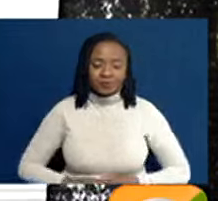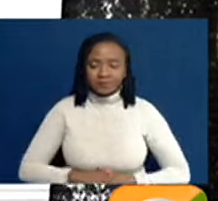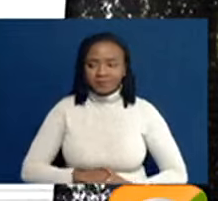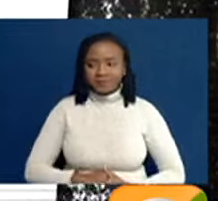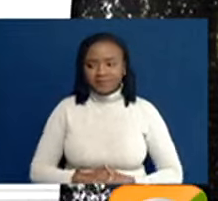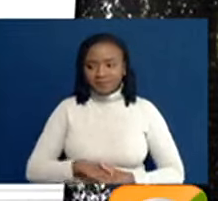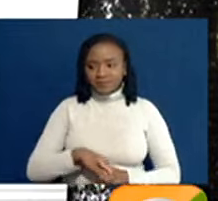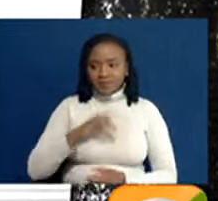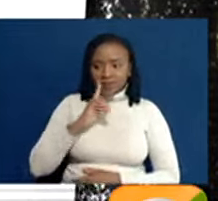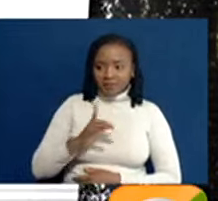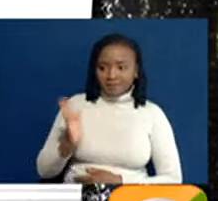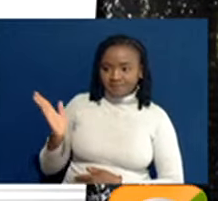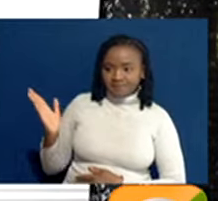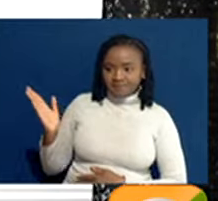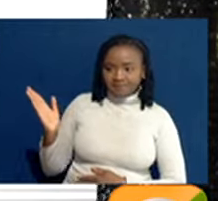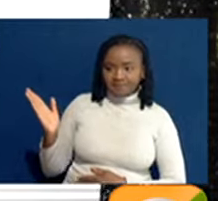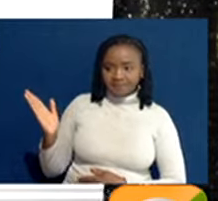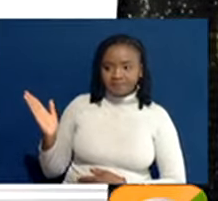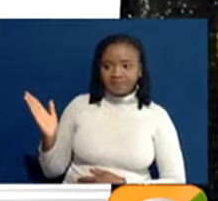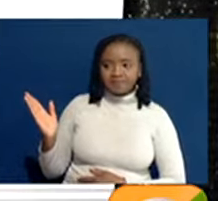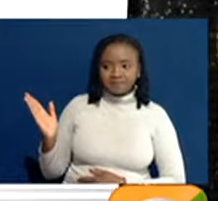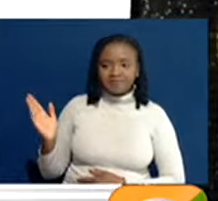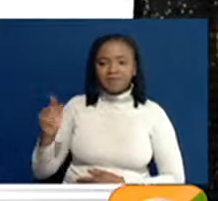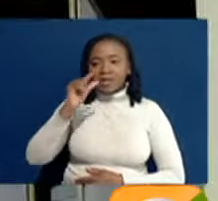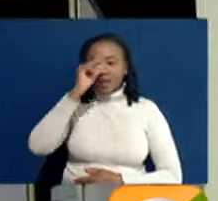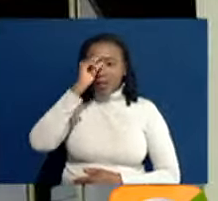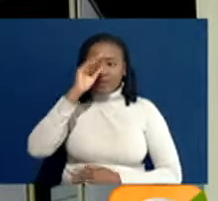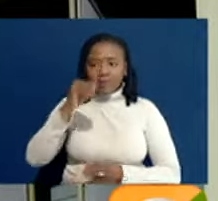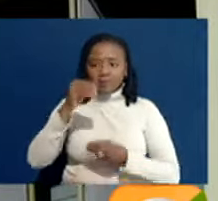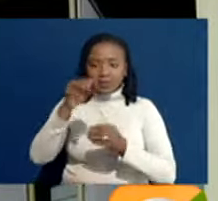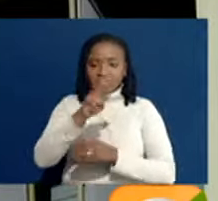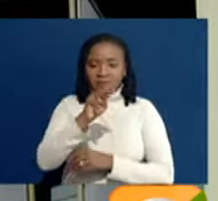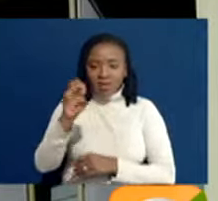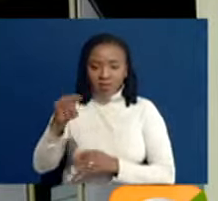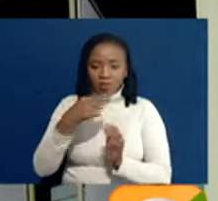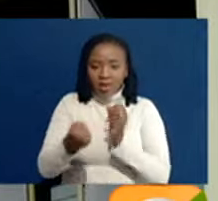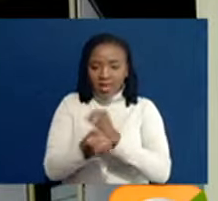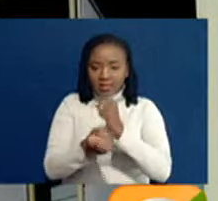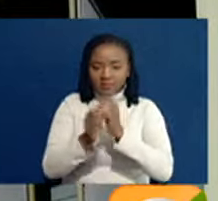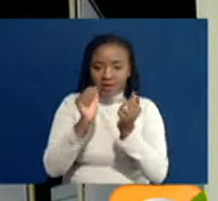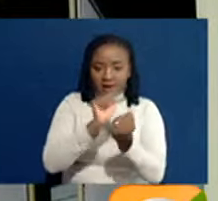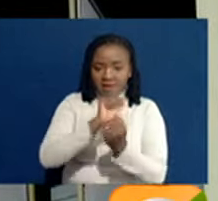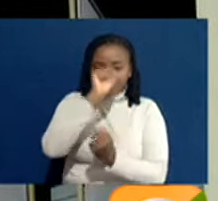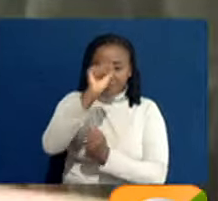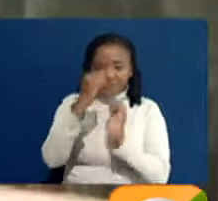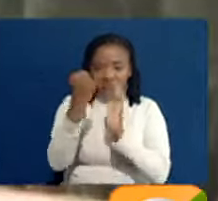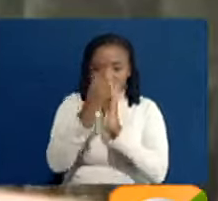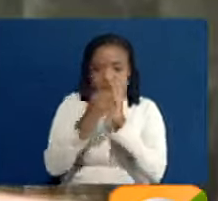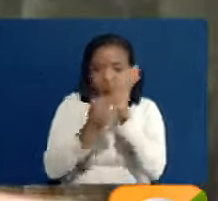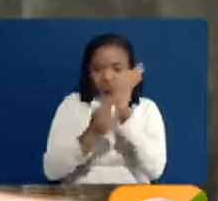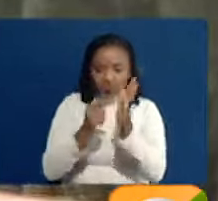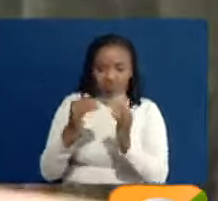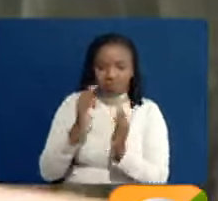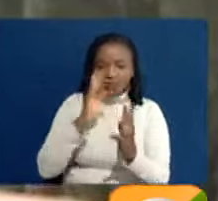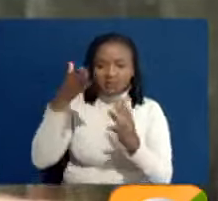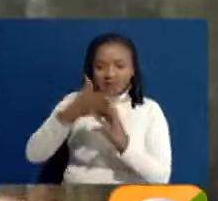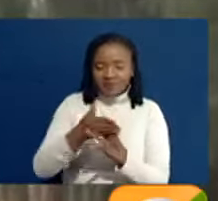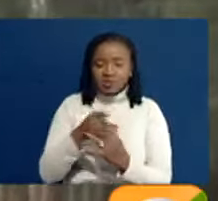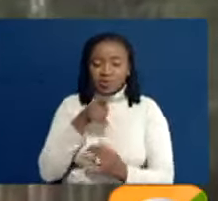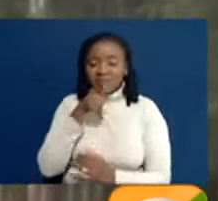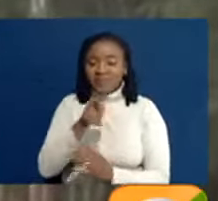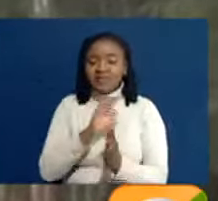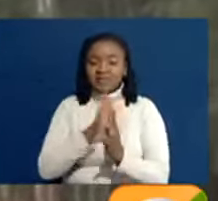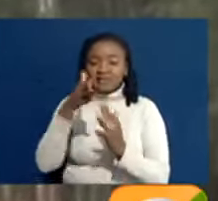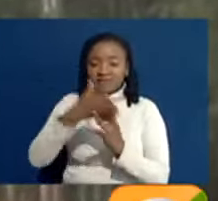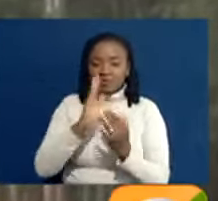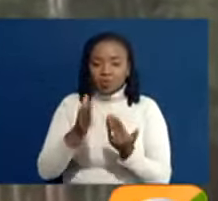from the National Treasury to the National Assembly, has outlined 15 strategic interventions, which it says will guide